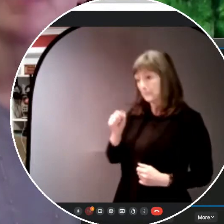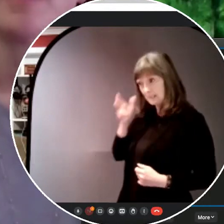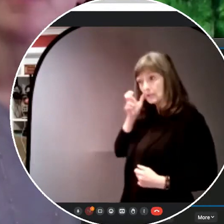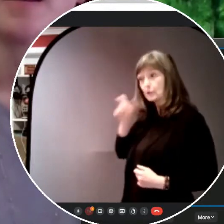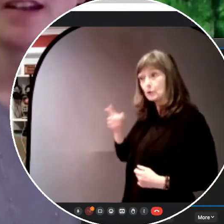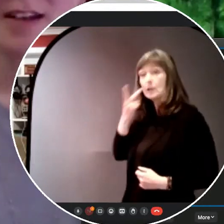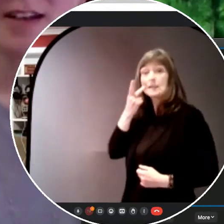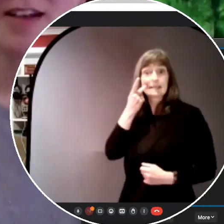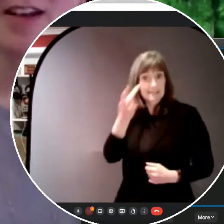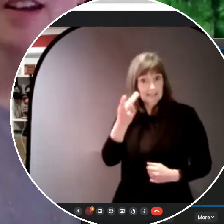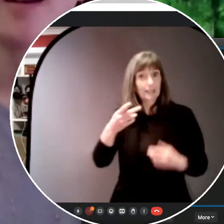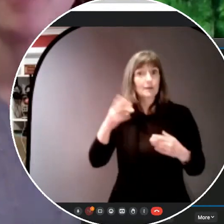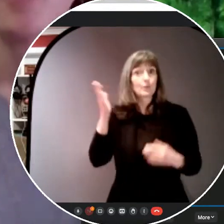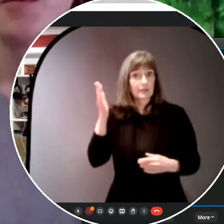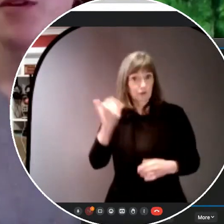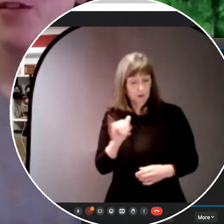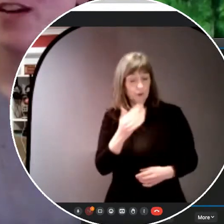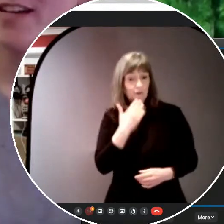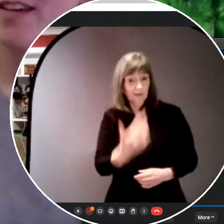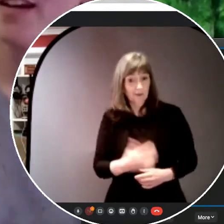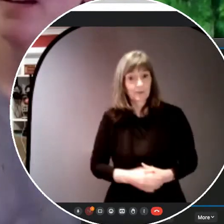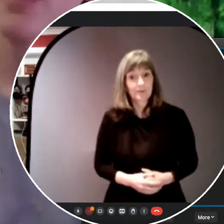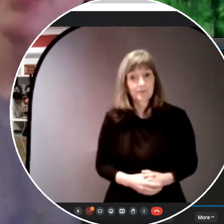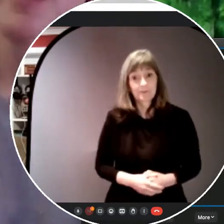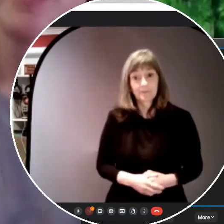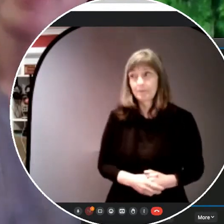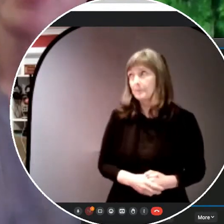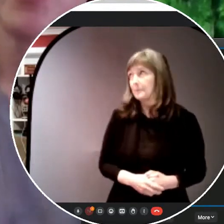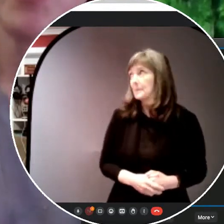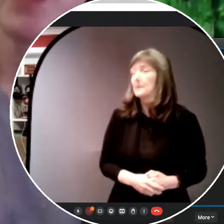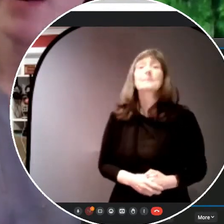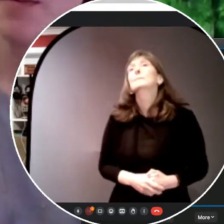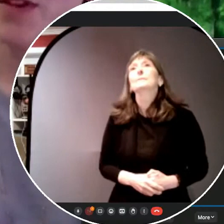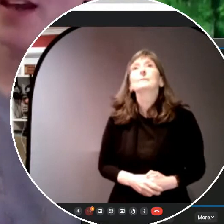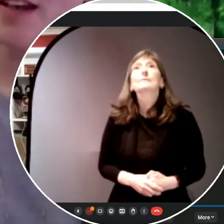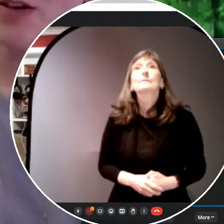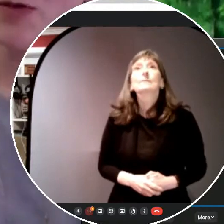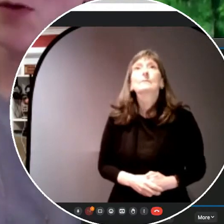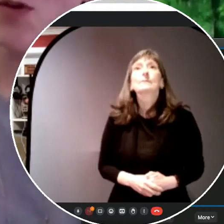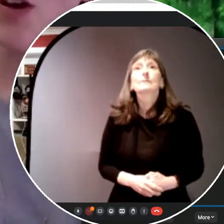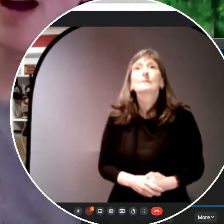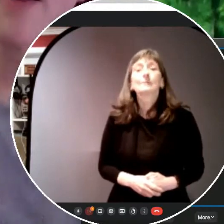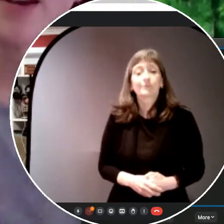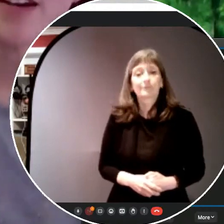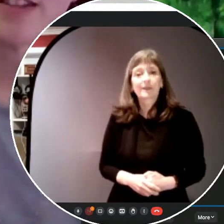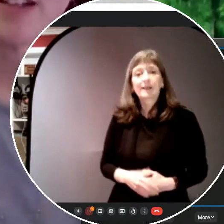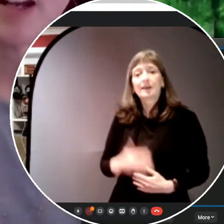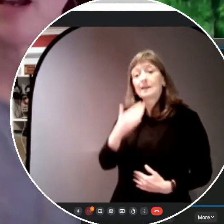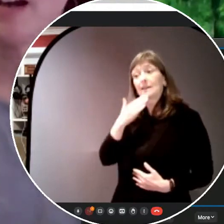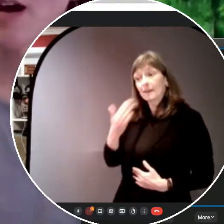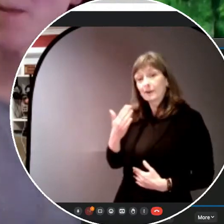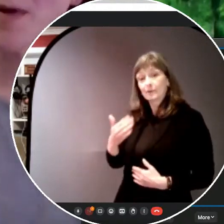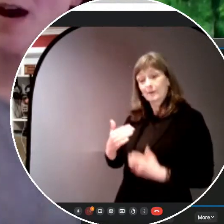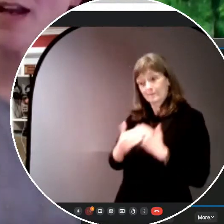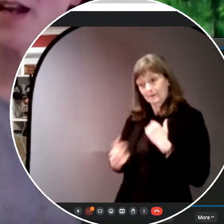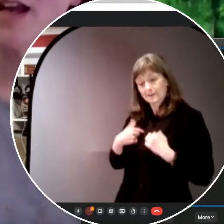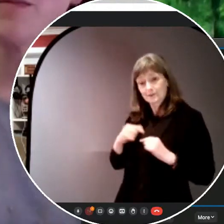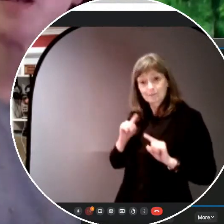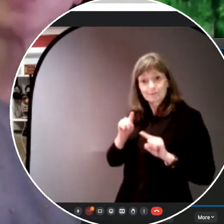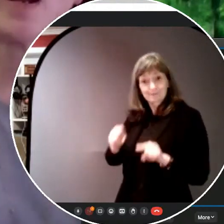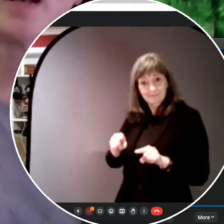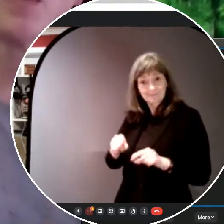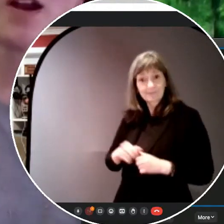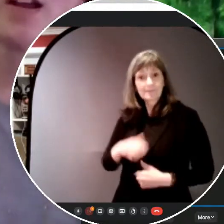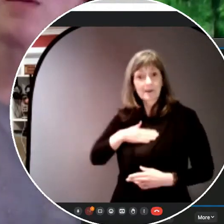see you perfectly. Thank you very much. Perfect. Thank you. So thank you for having us today. My